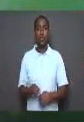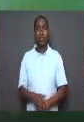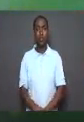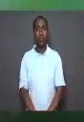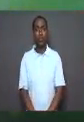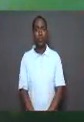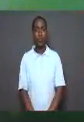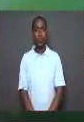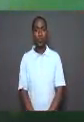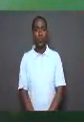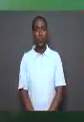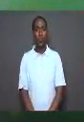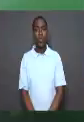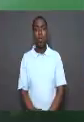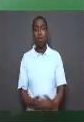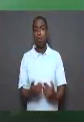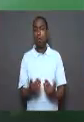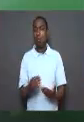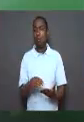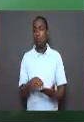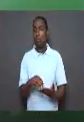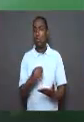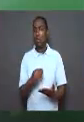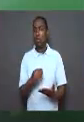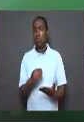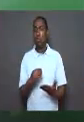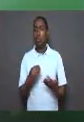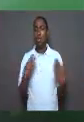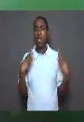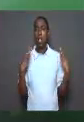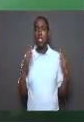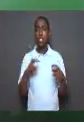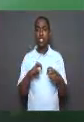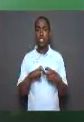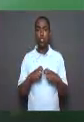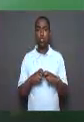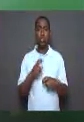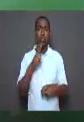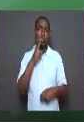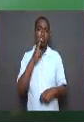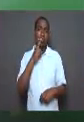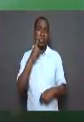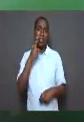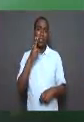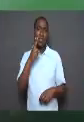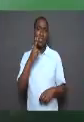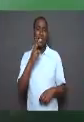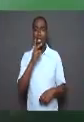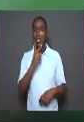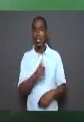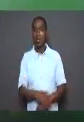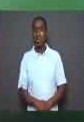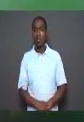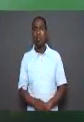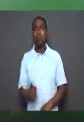Students, now that you have learned about the health problems due to smoking,